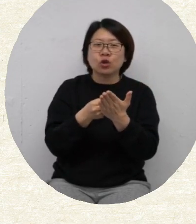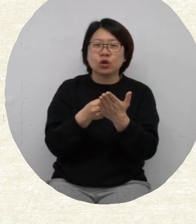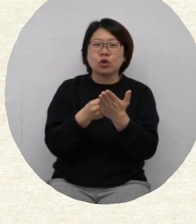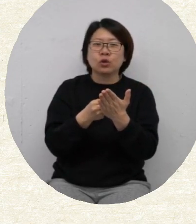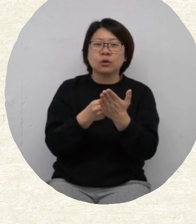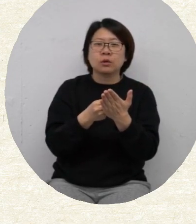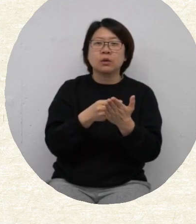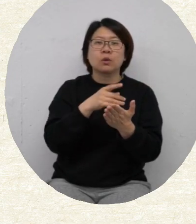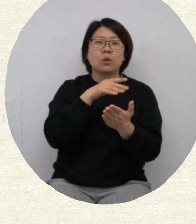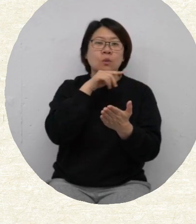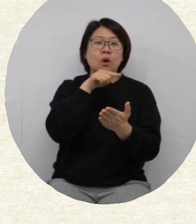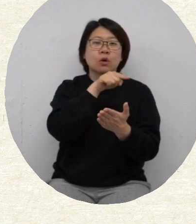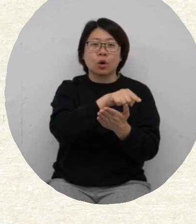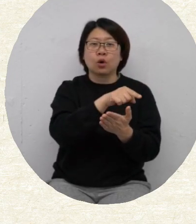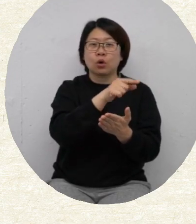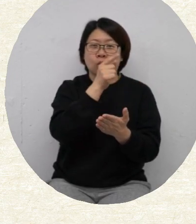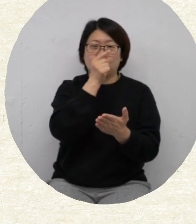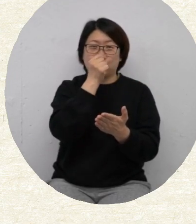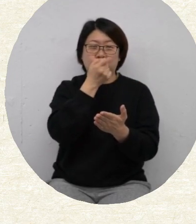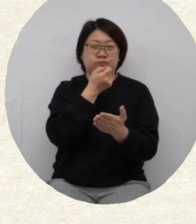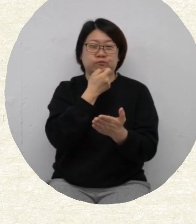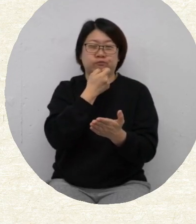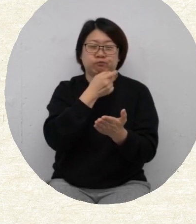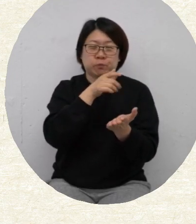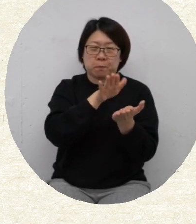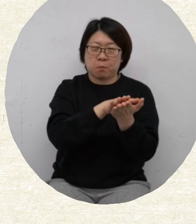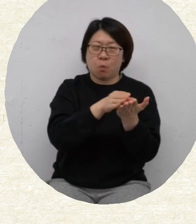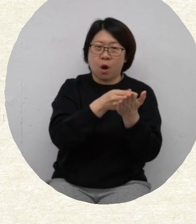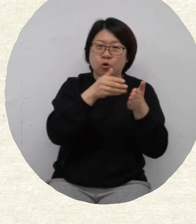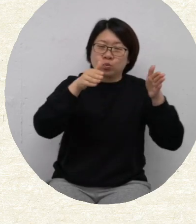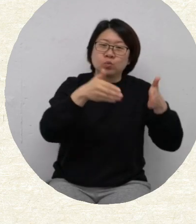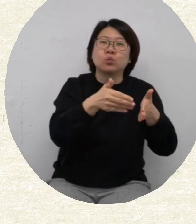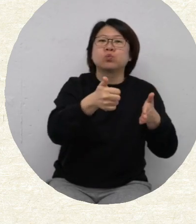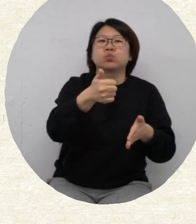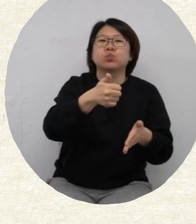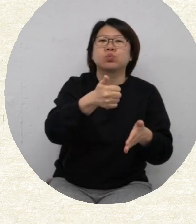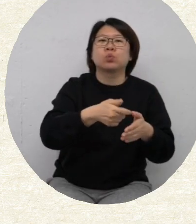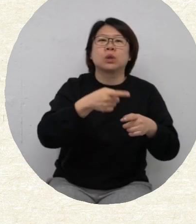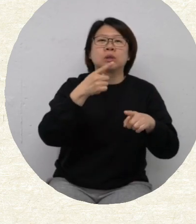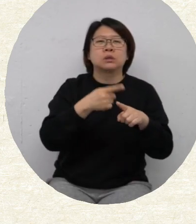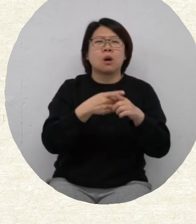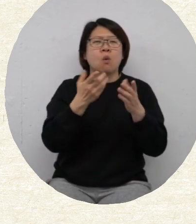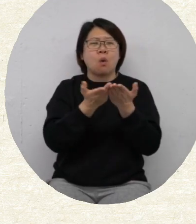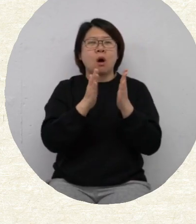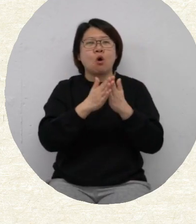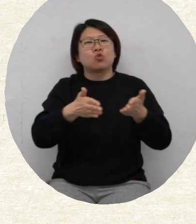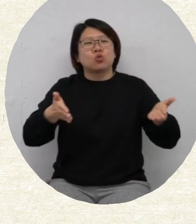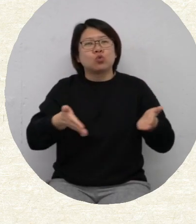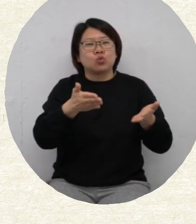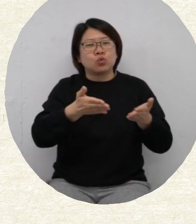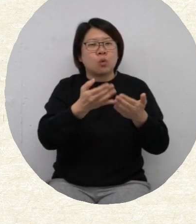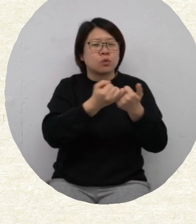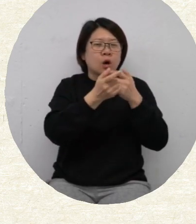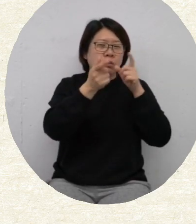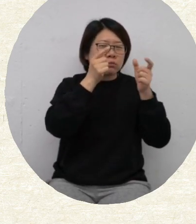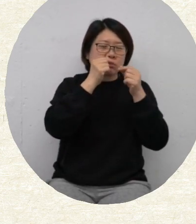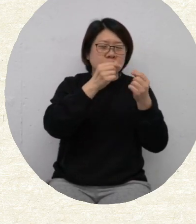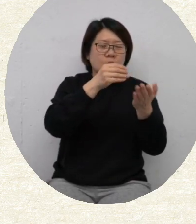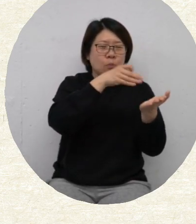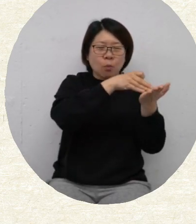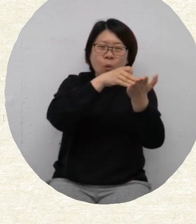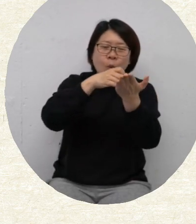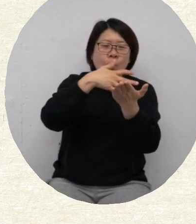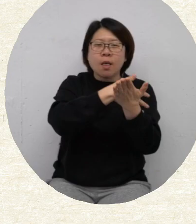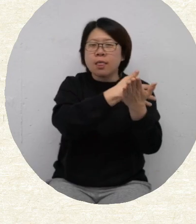Okay. And they can choose to focus in printmaking if they want to, but they are actually